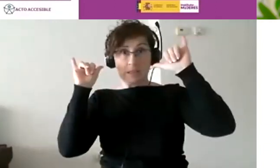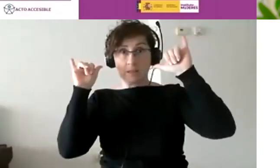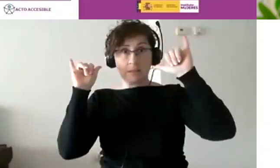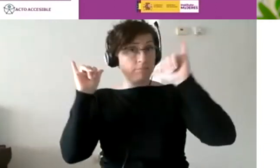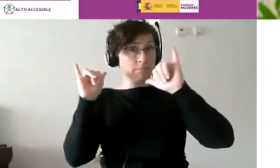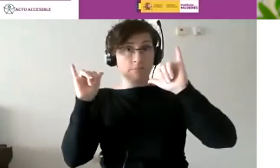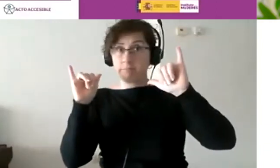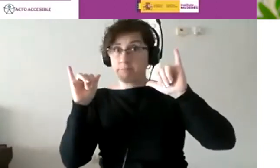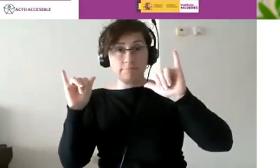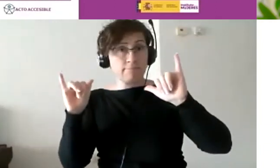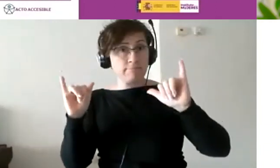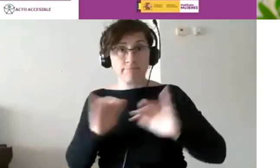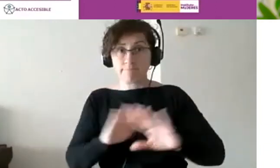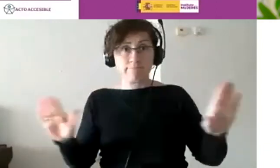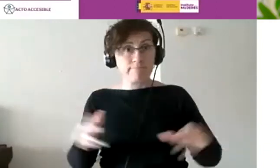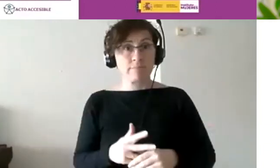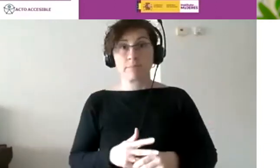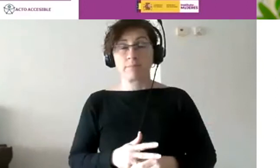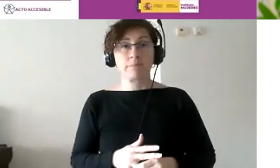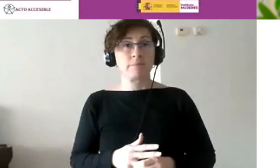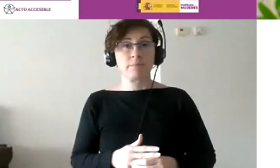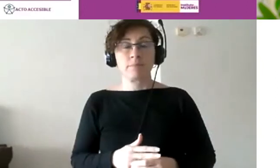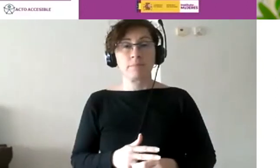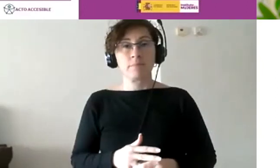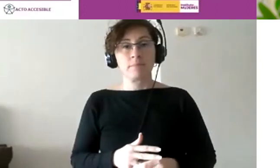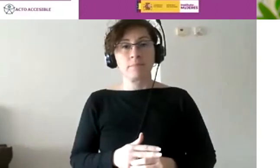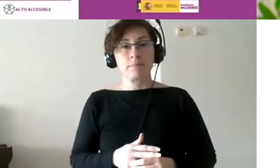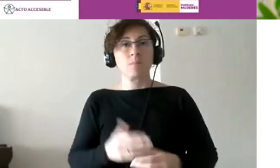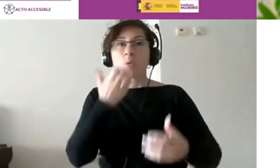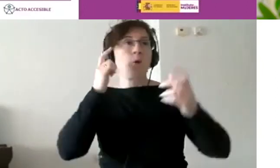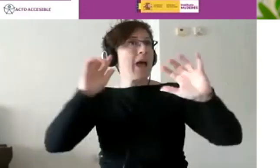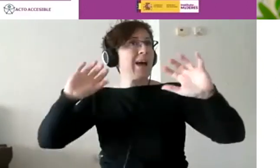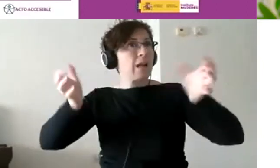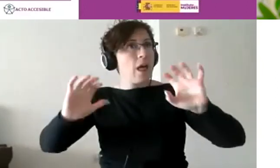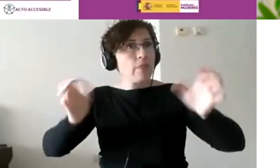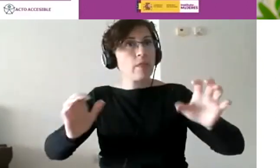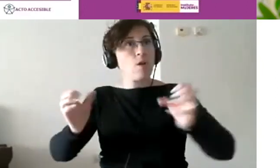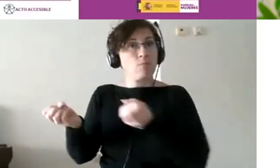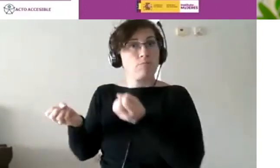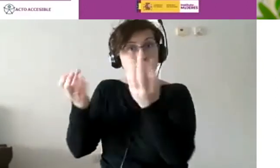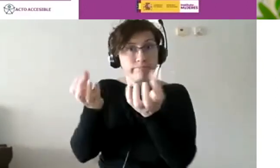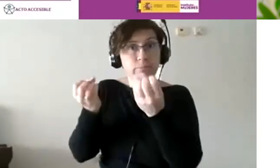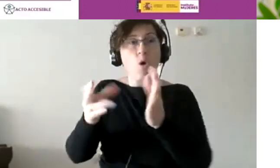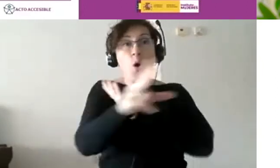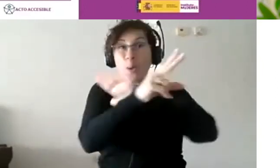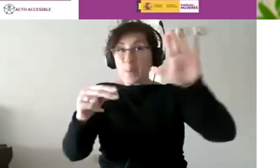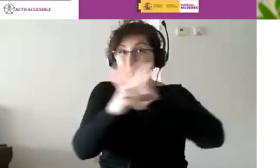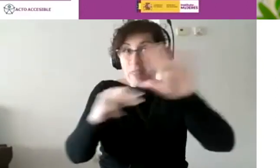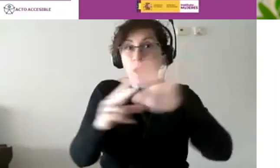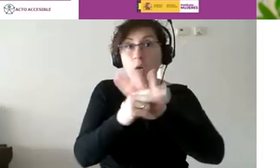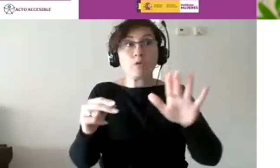information which is provided by different kind of videos or audios.